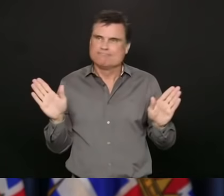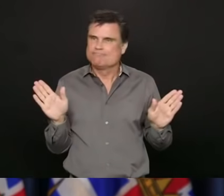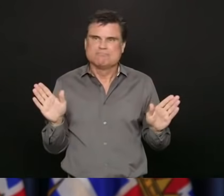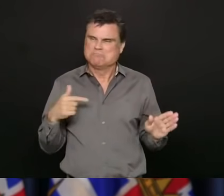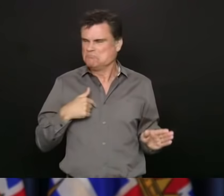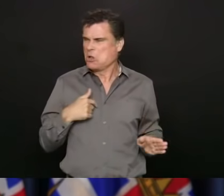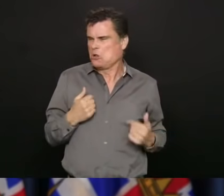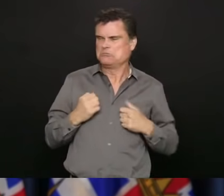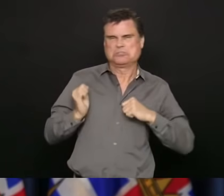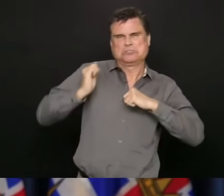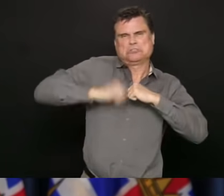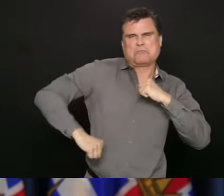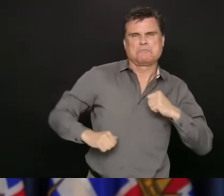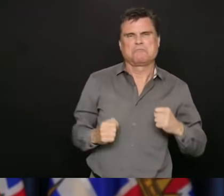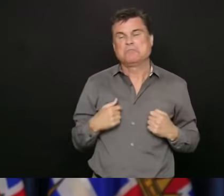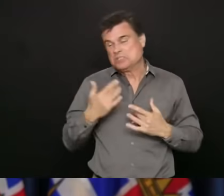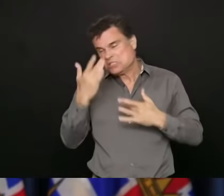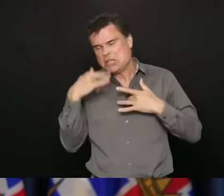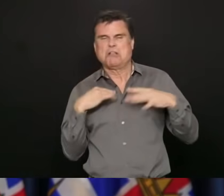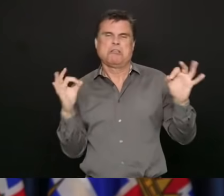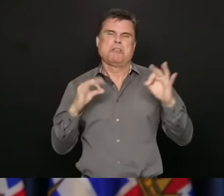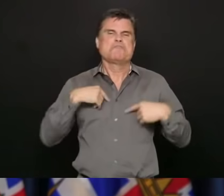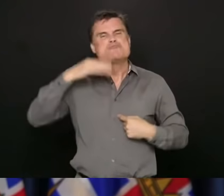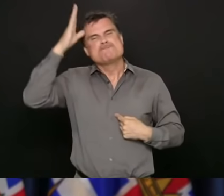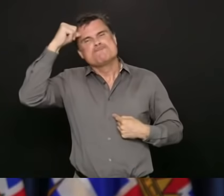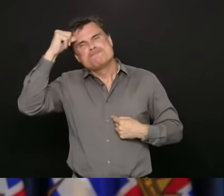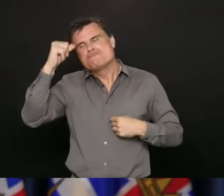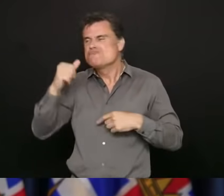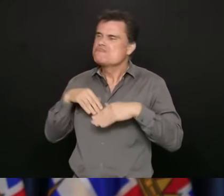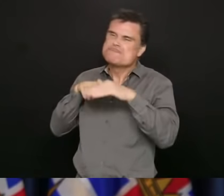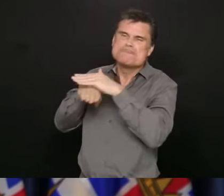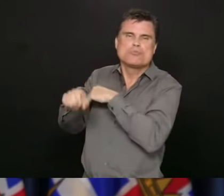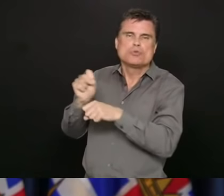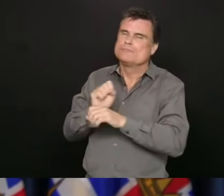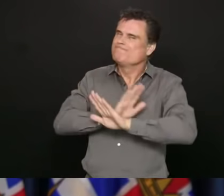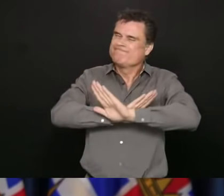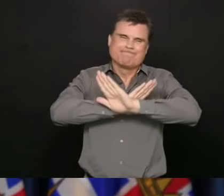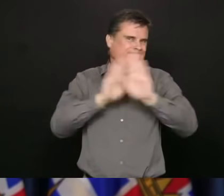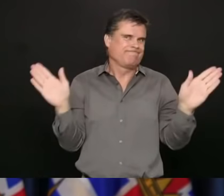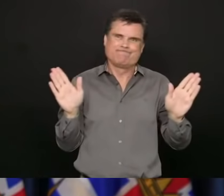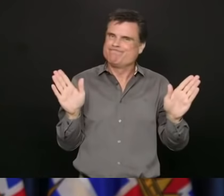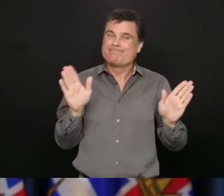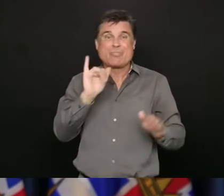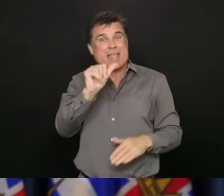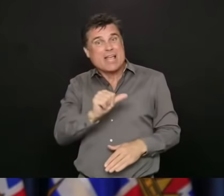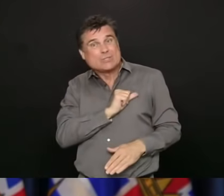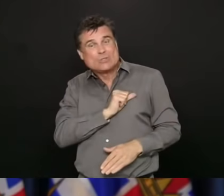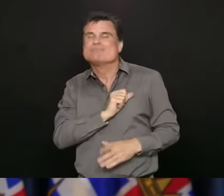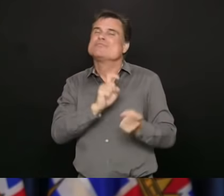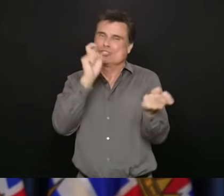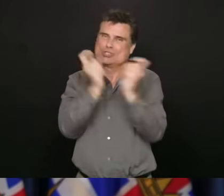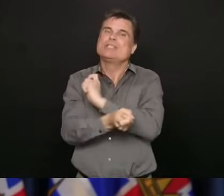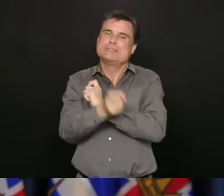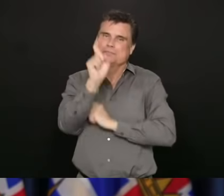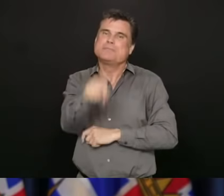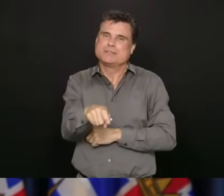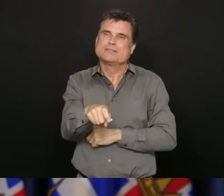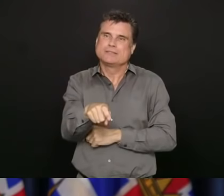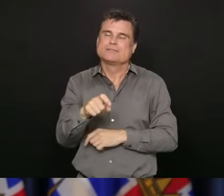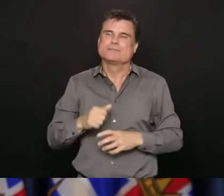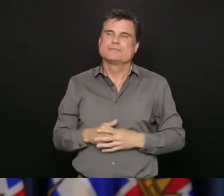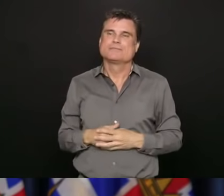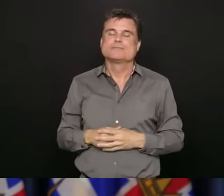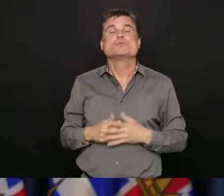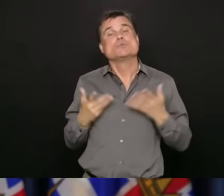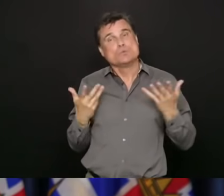the pandemic being formally designated, and I criticized that individual, and we had a lot of laughs about it, but it's